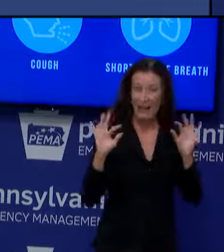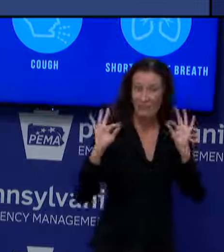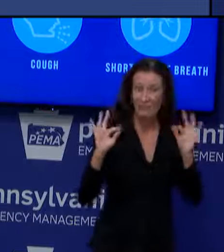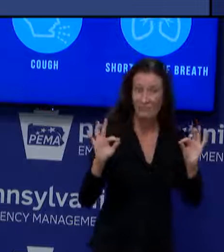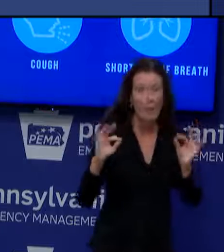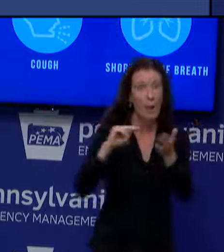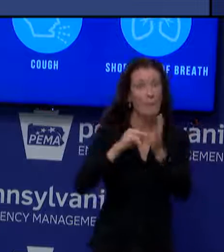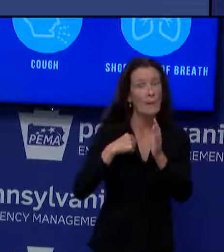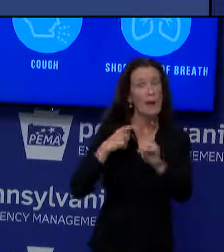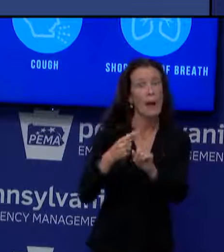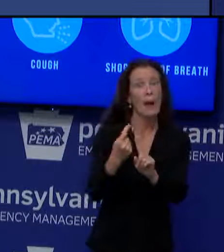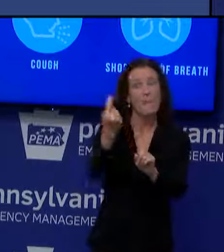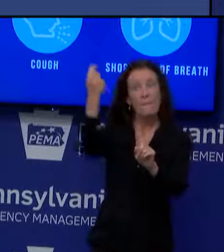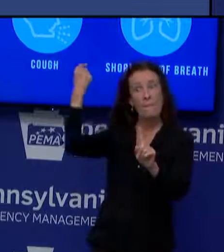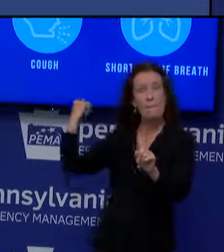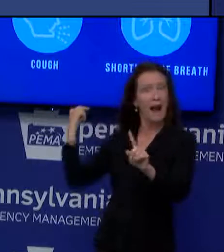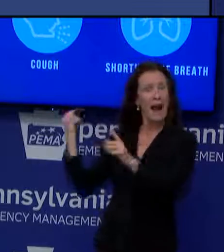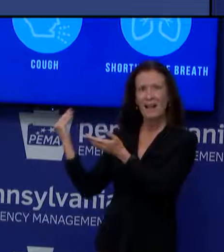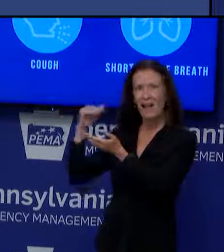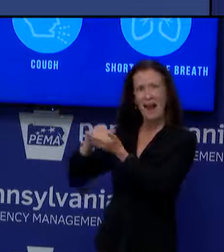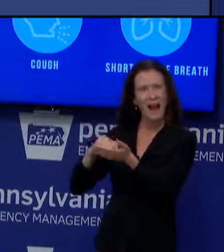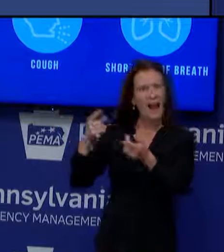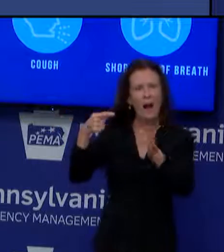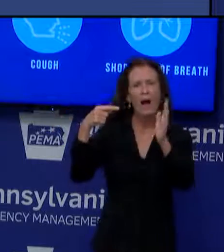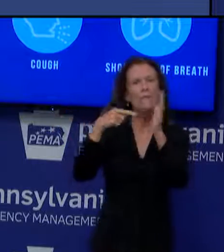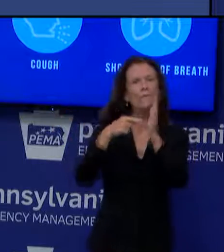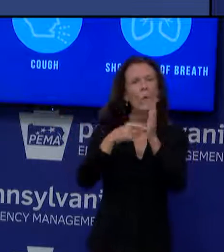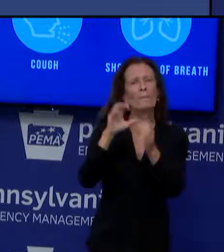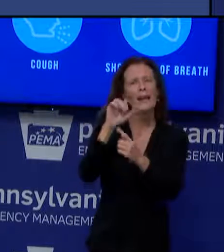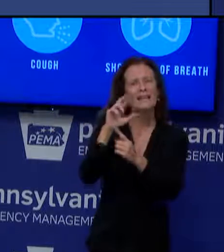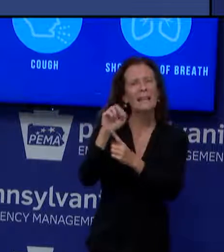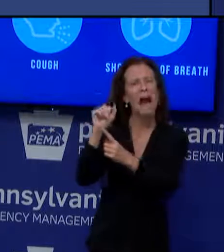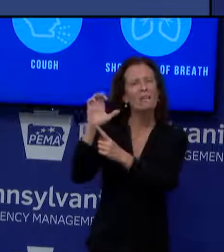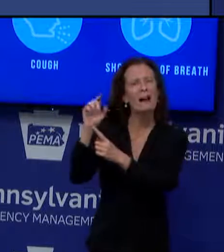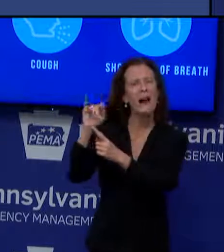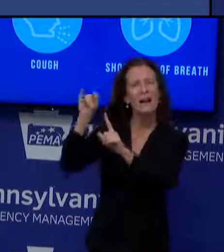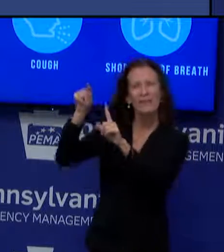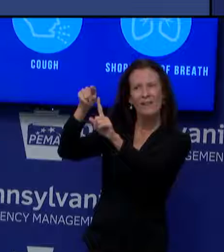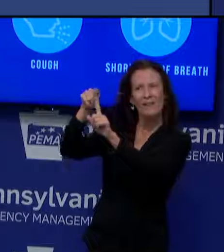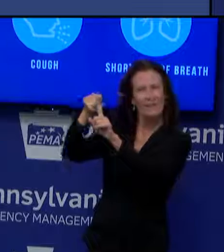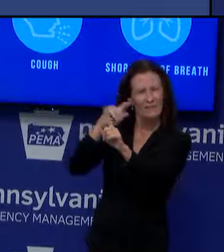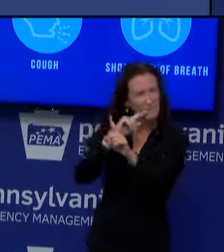access, is available for everyone in Pennsylvania.